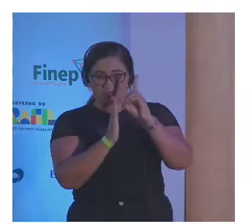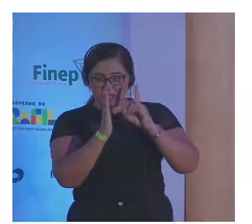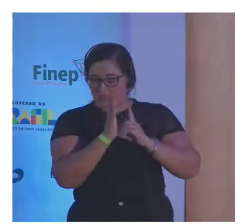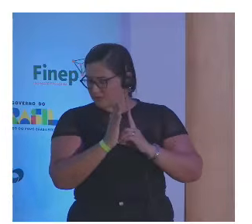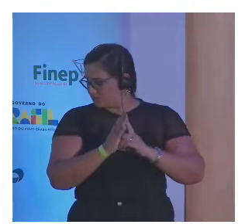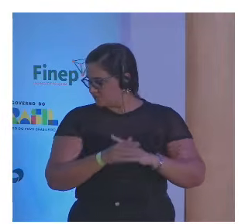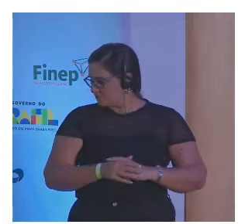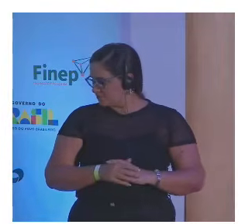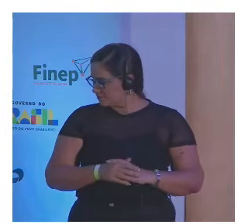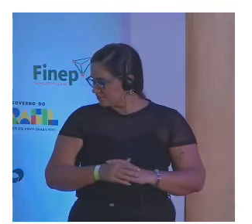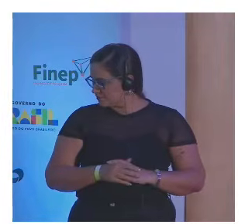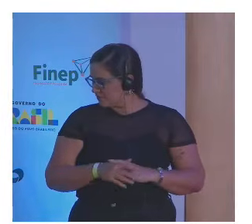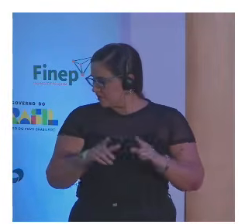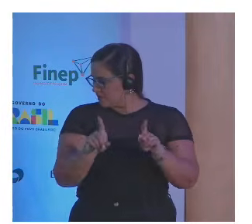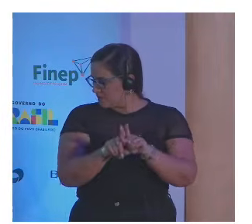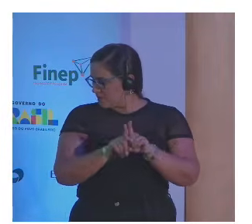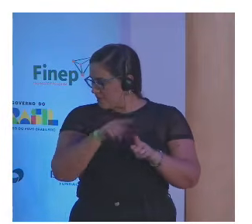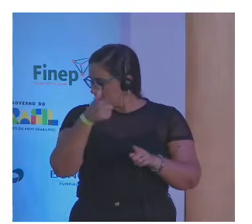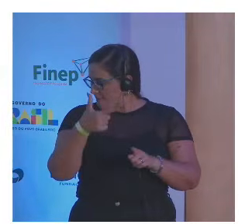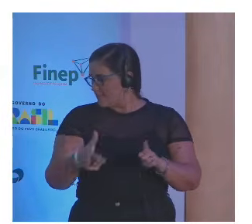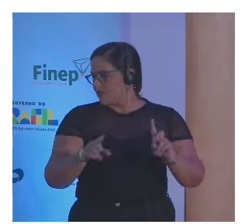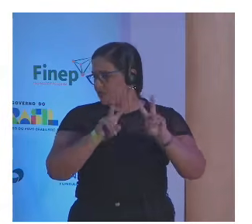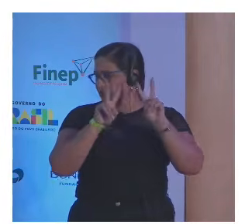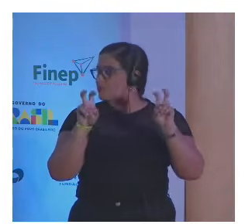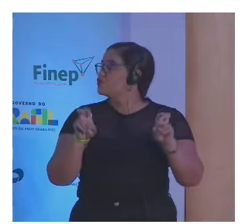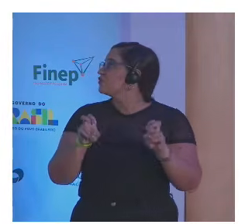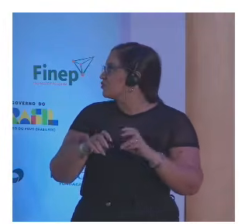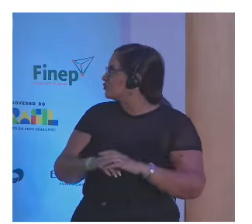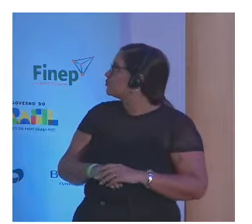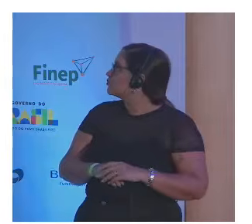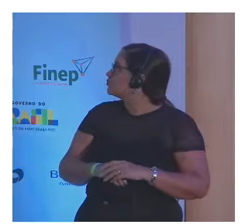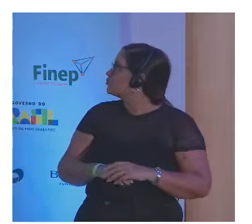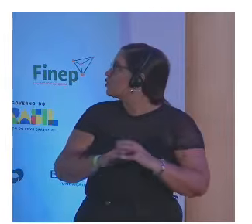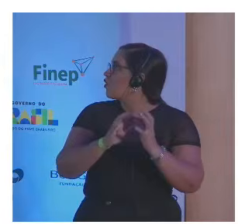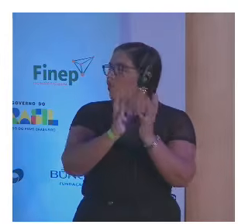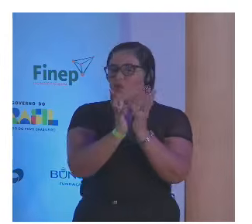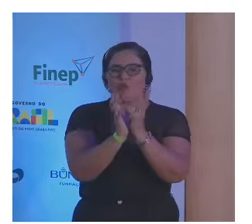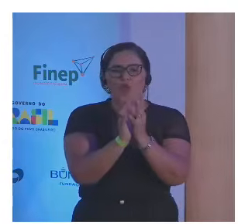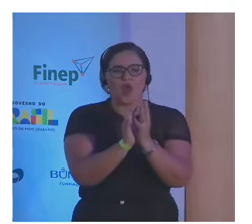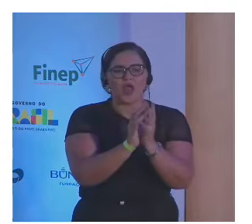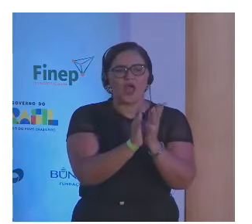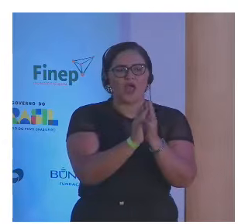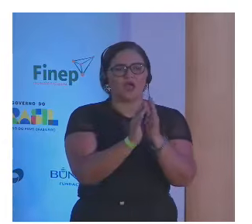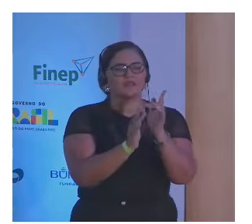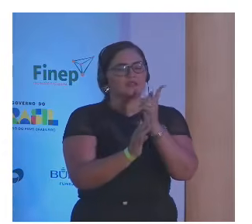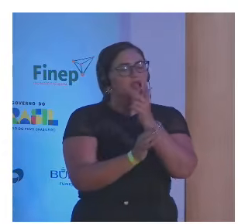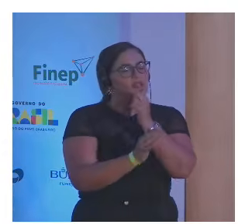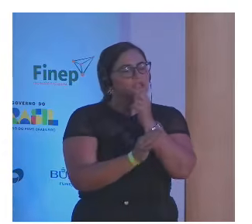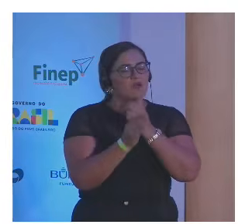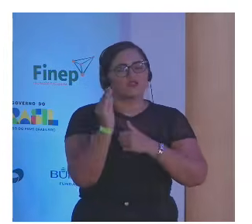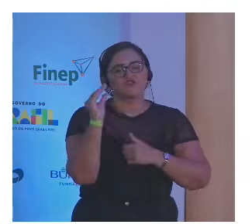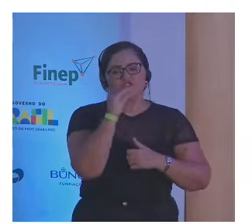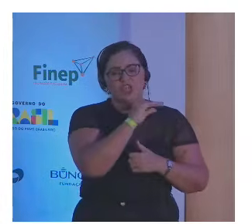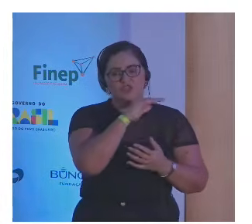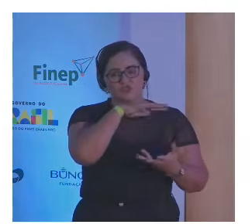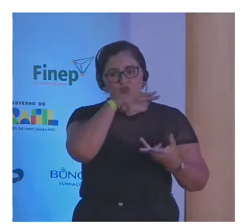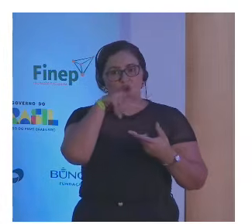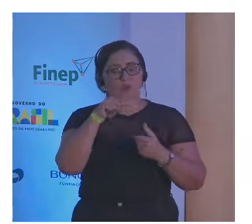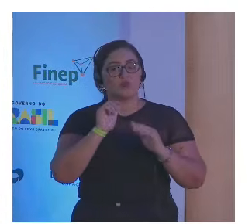question is, have the warm water reefs of the world already exceeded